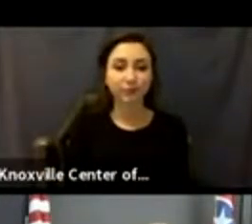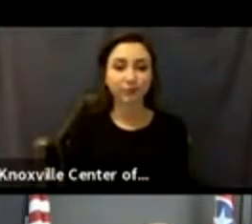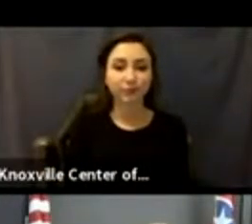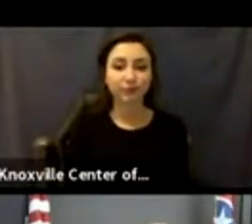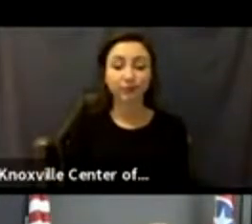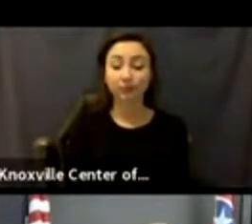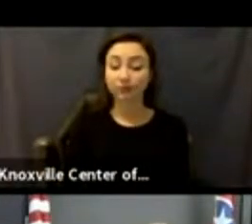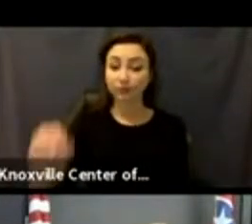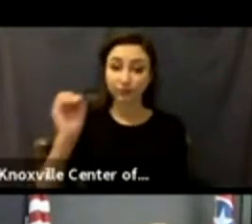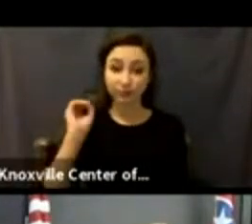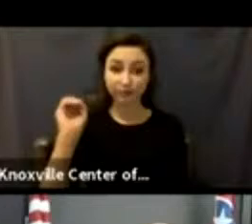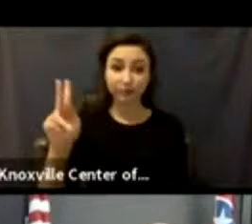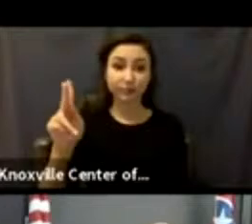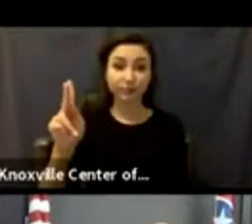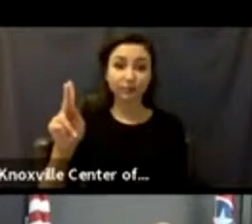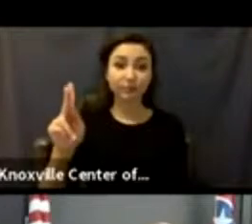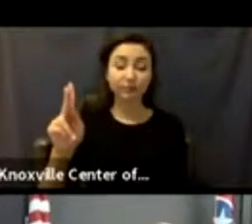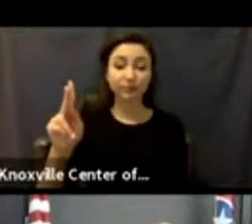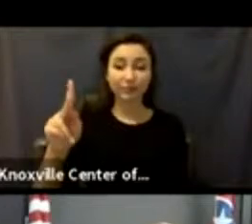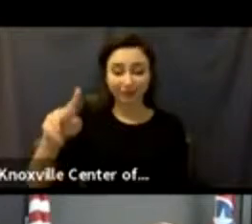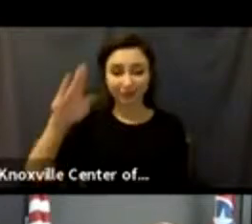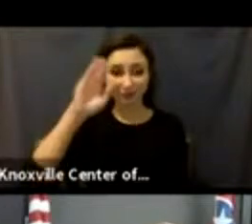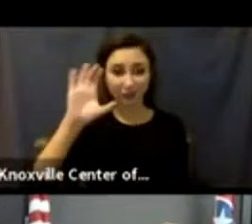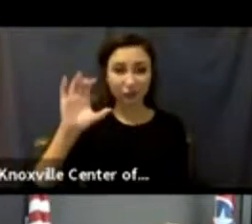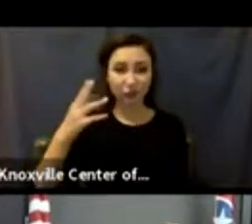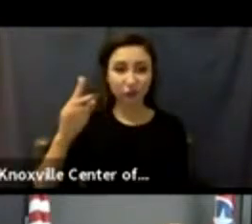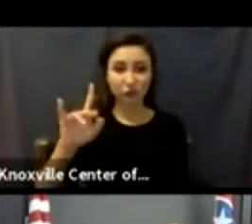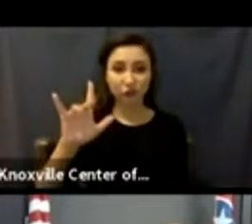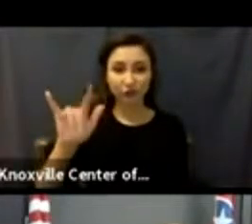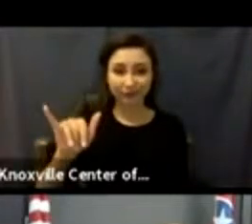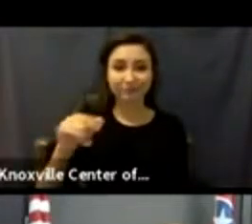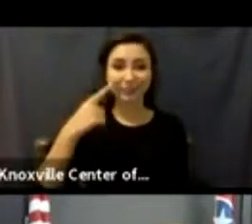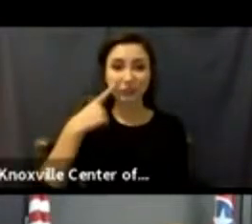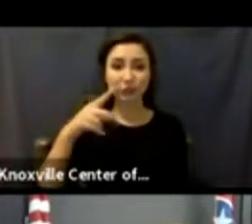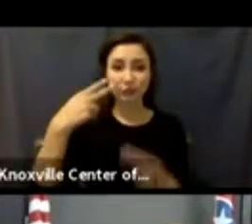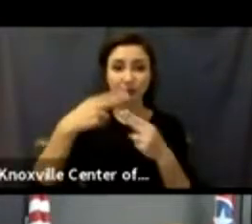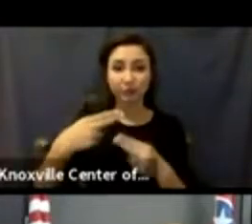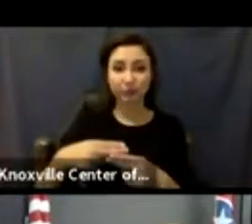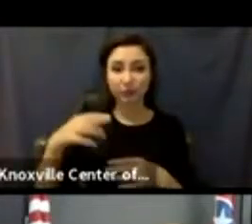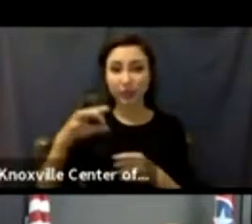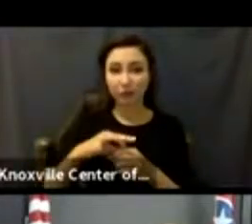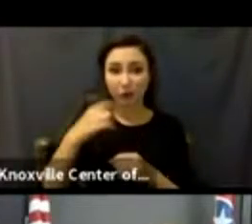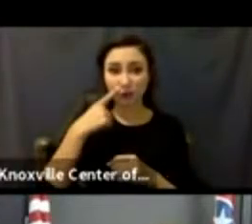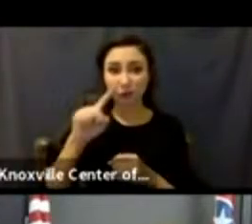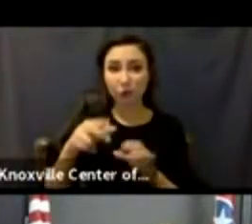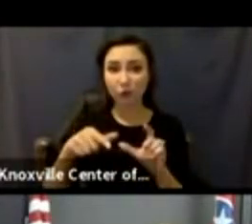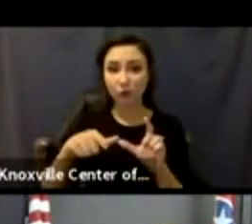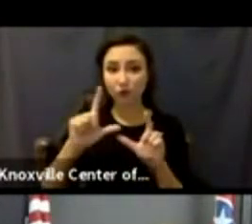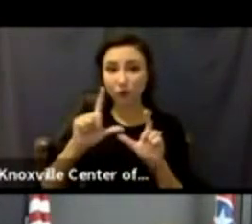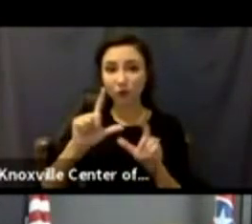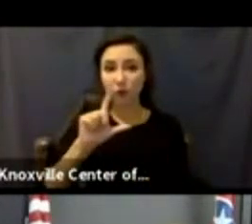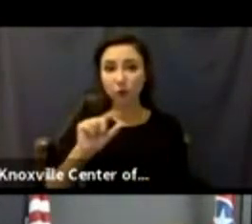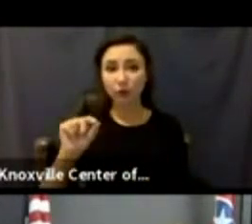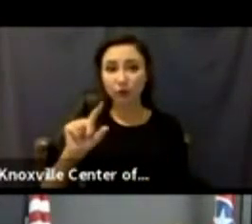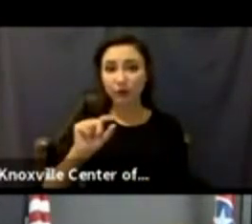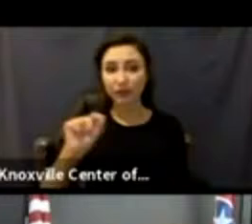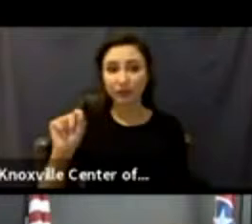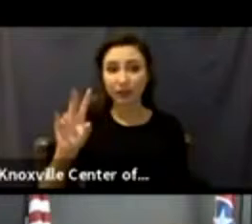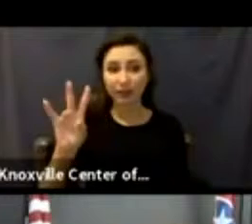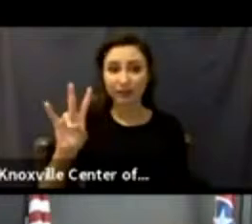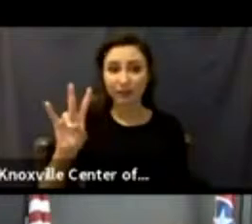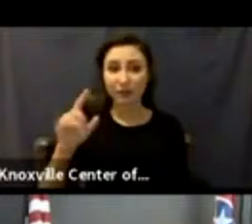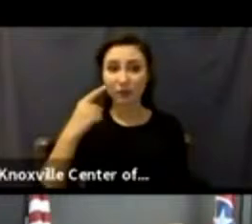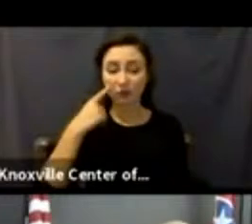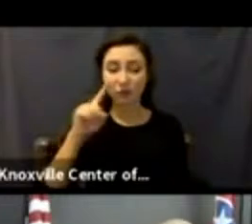All right. This is Charity Menifee with Knox County Health Department with the roll call vote for the renewal of 2020-7